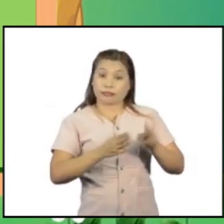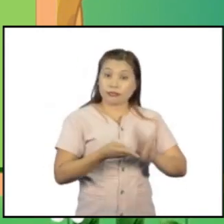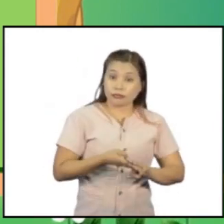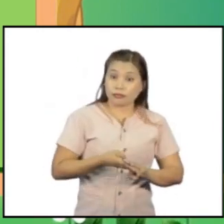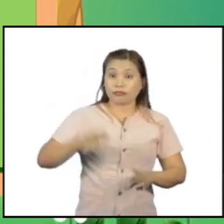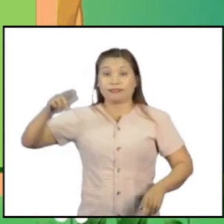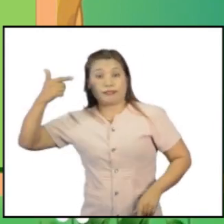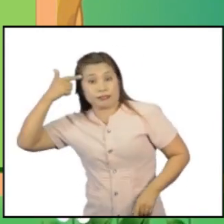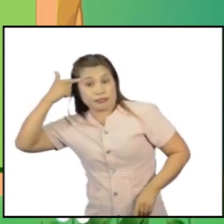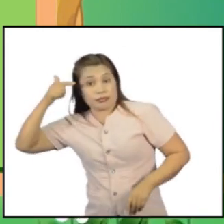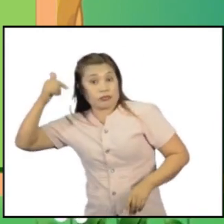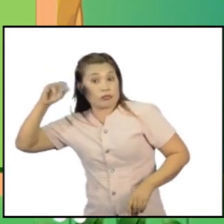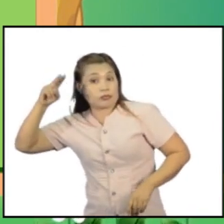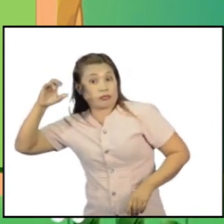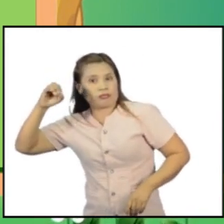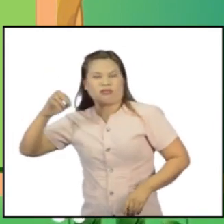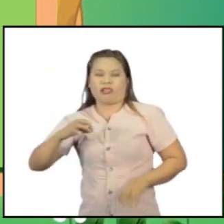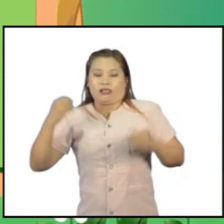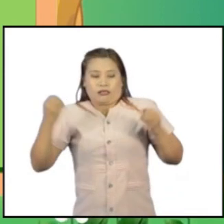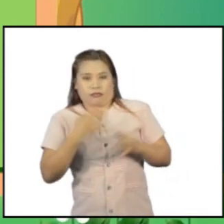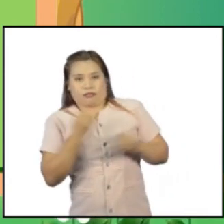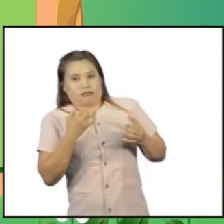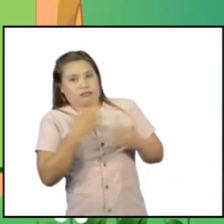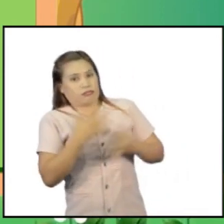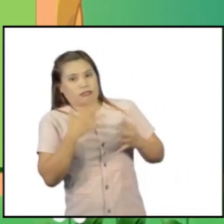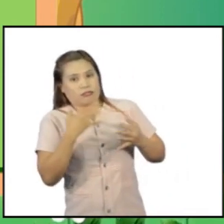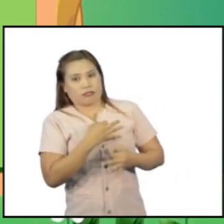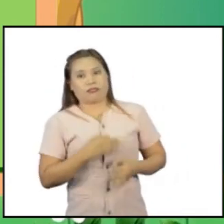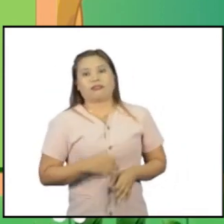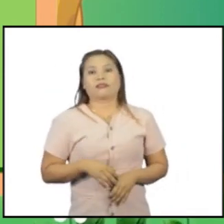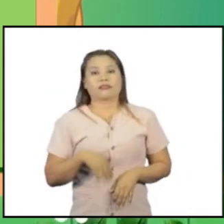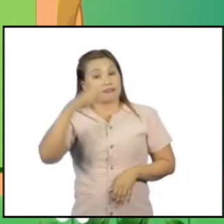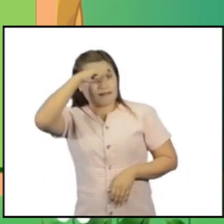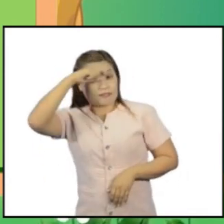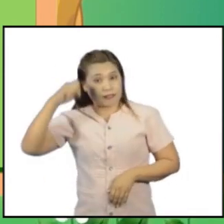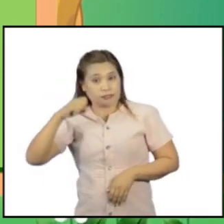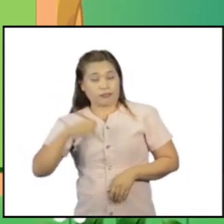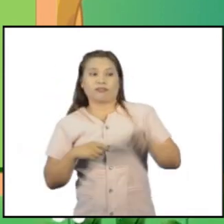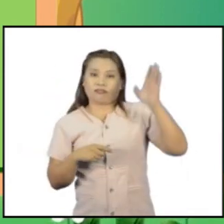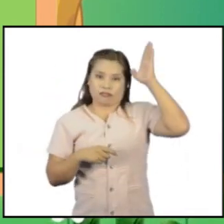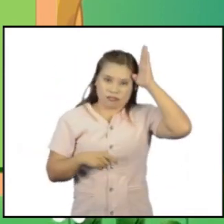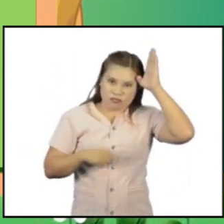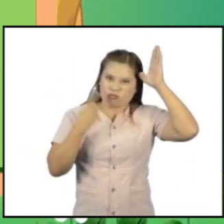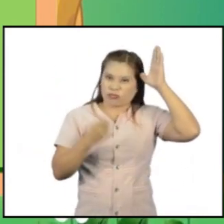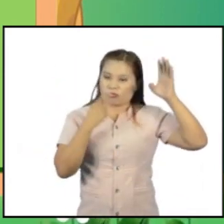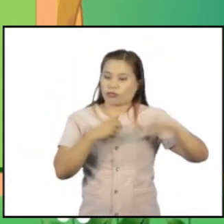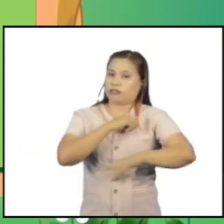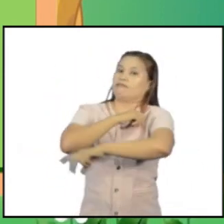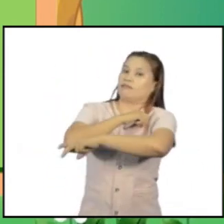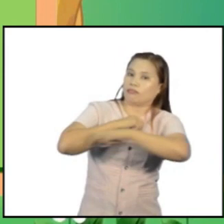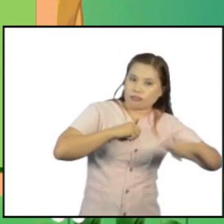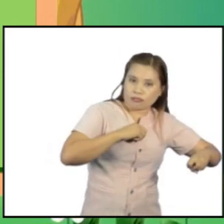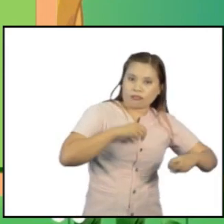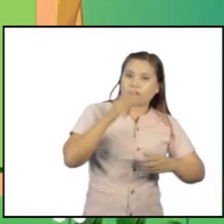classmates, Gino, is really scared of him because Benny always takes his